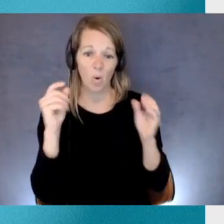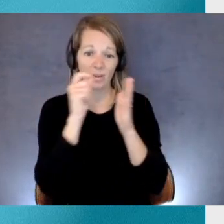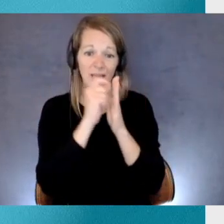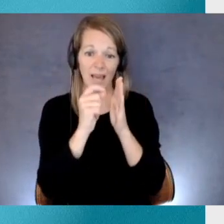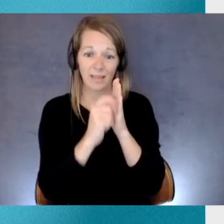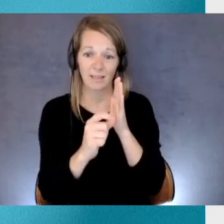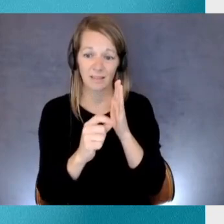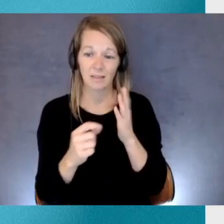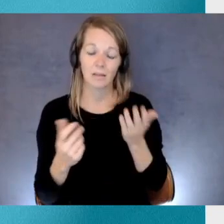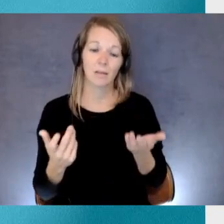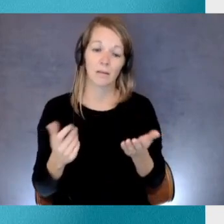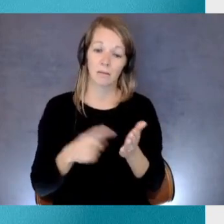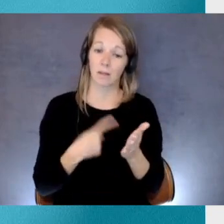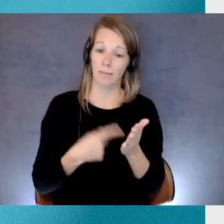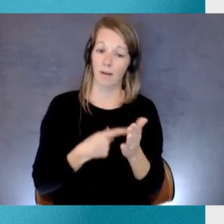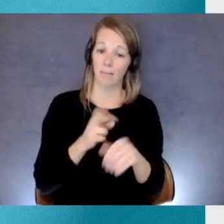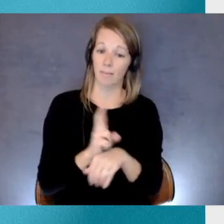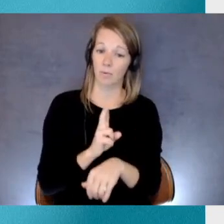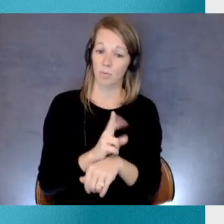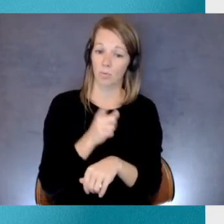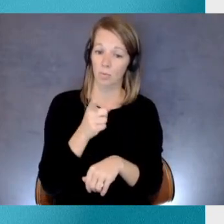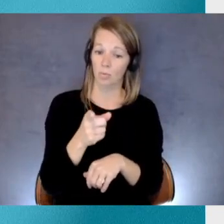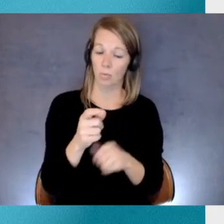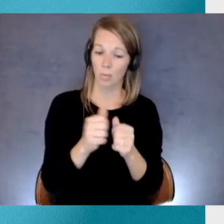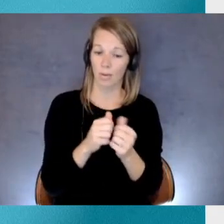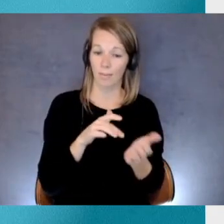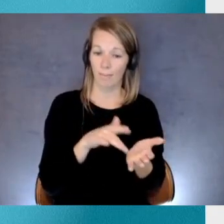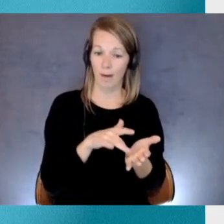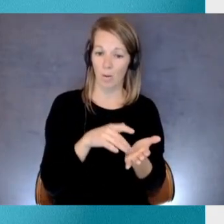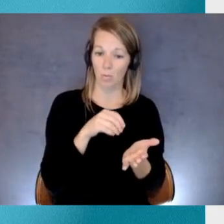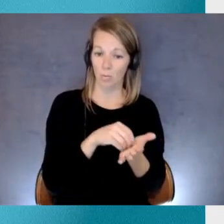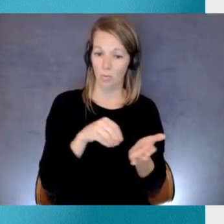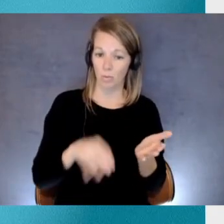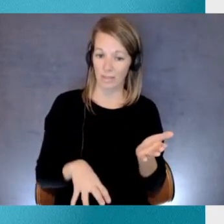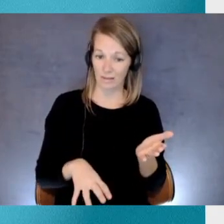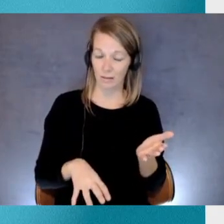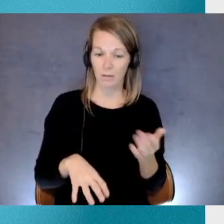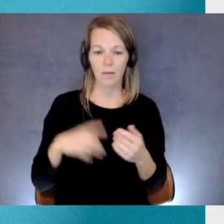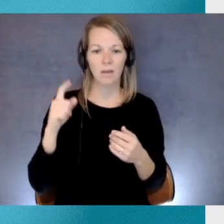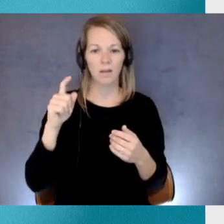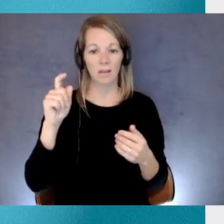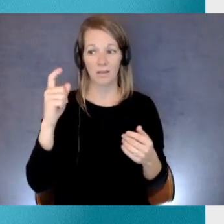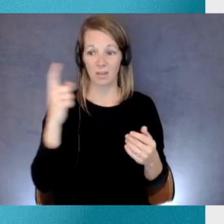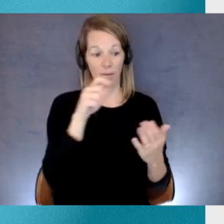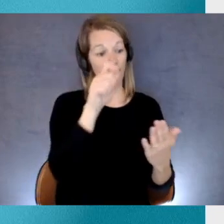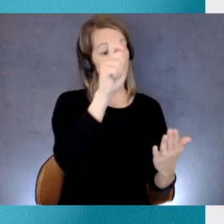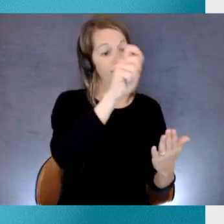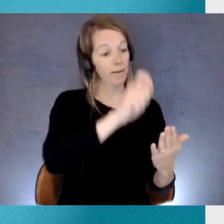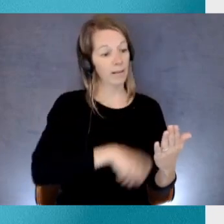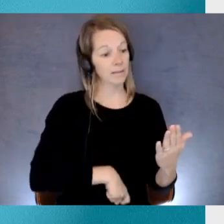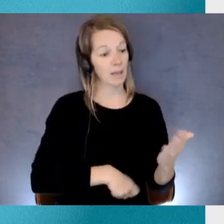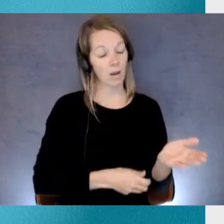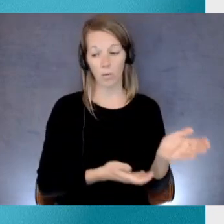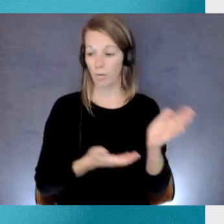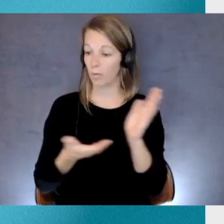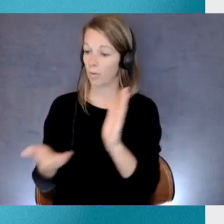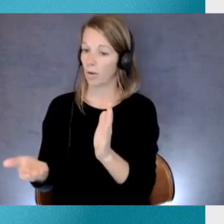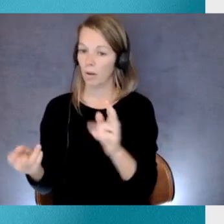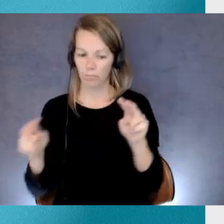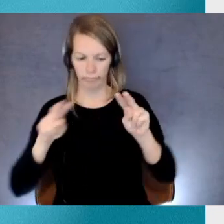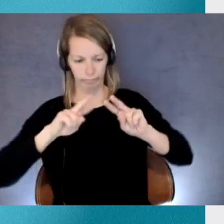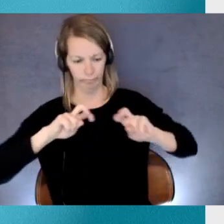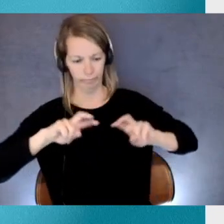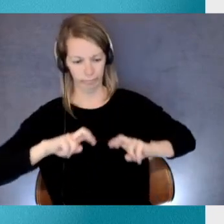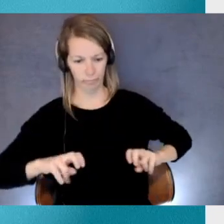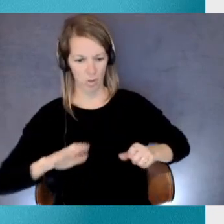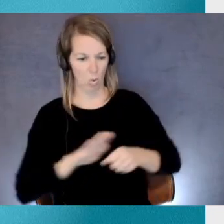sometimes when we use this with medical students, for example, if someone fills out this entire page and then we look at the entire